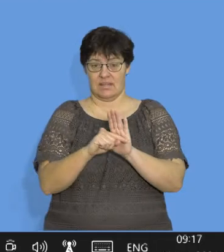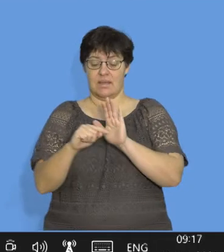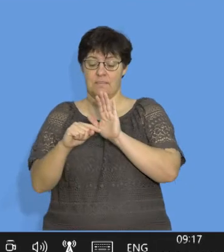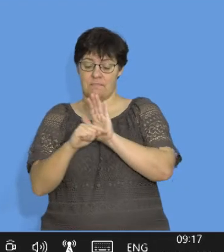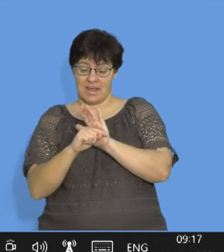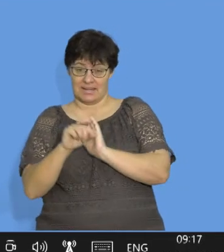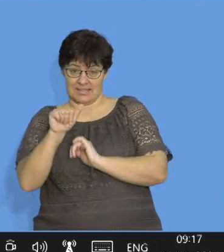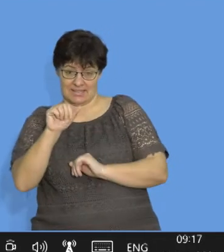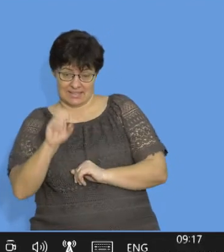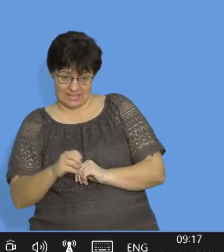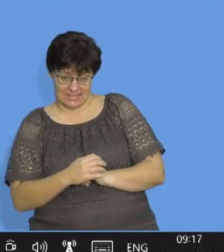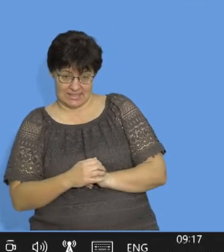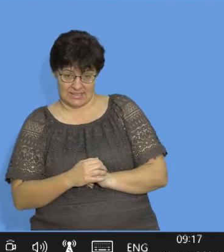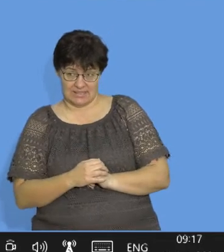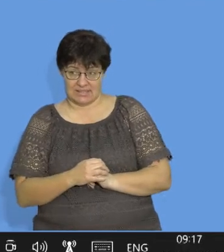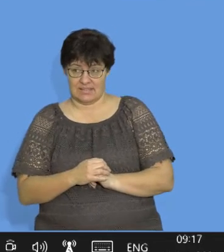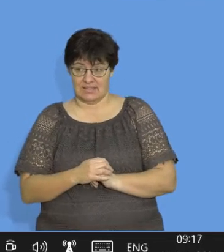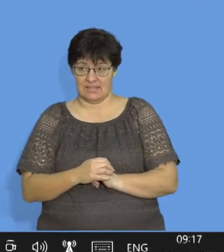60